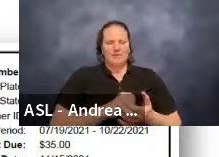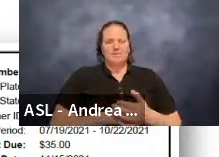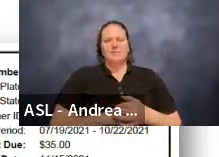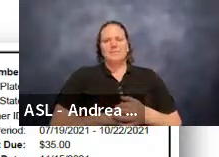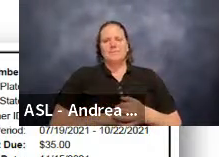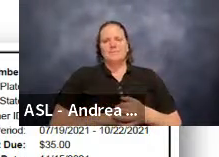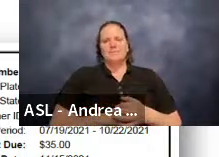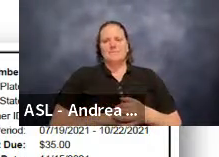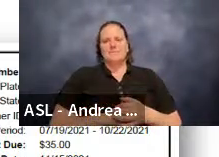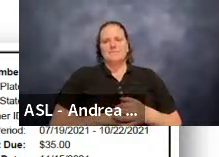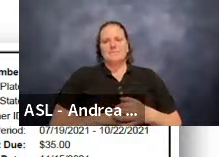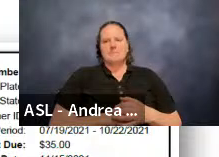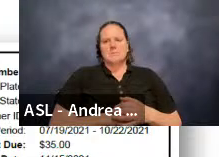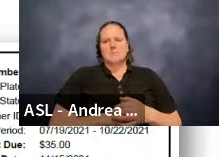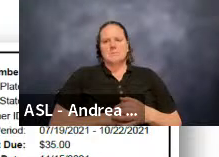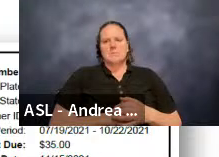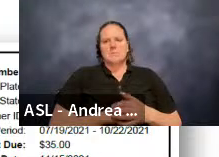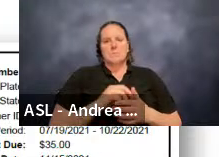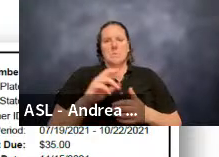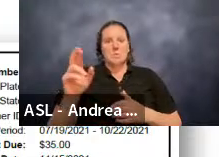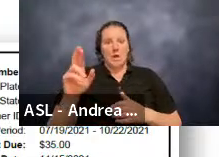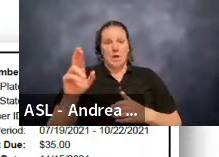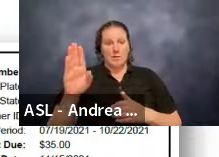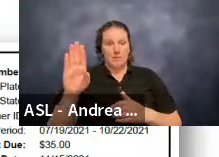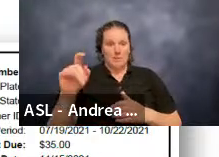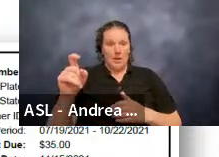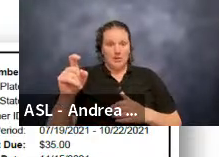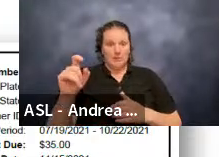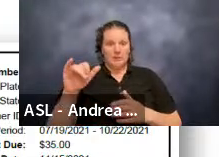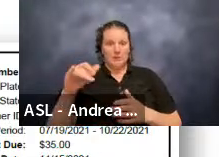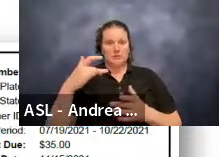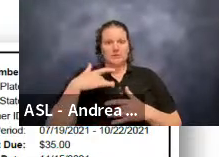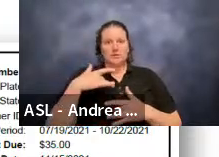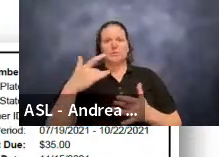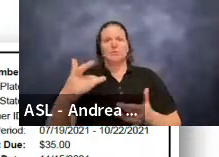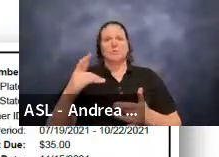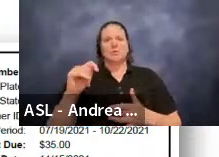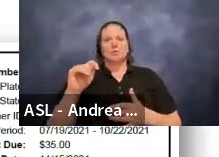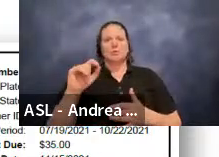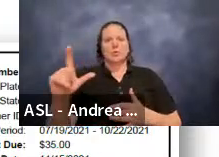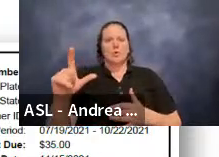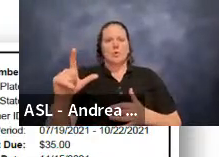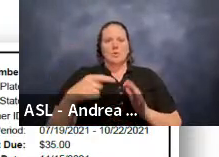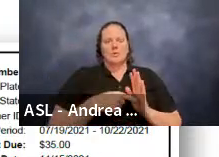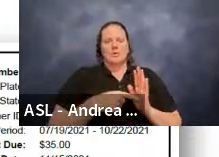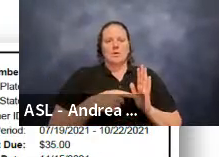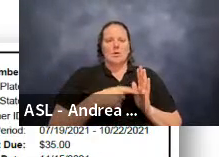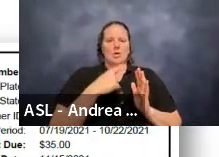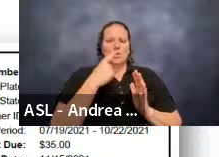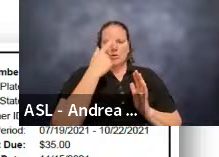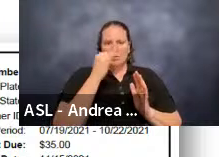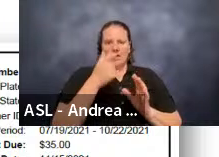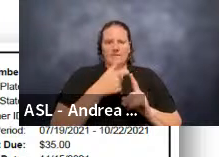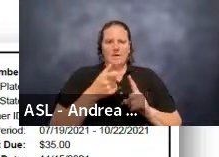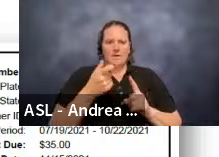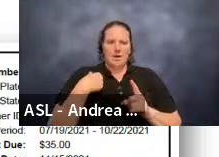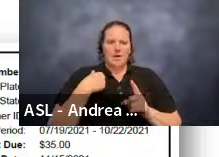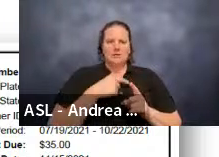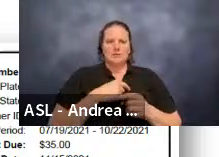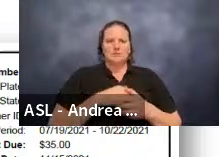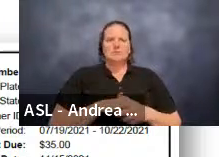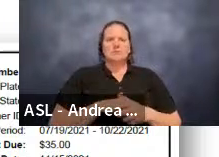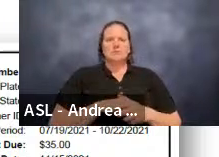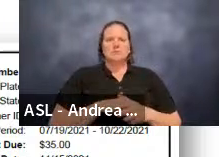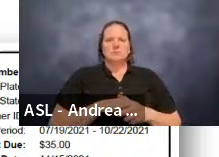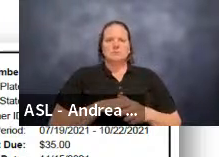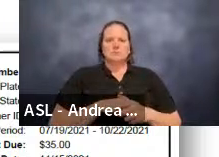So the upper right, that box there, that is what a typical toll bill might look like that you might receive from us. The upper right corner is